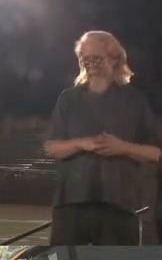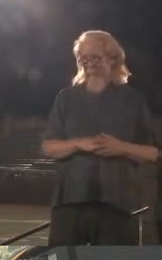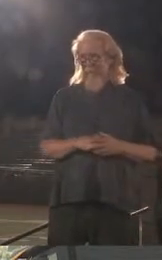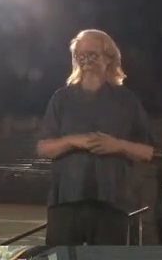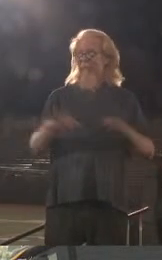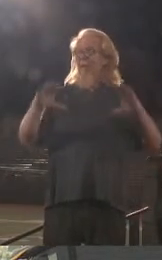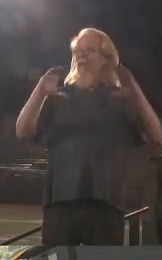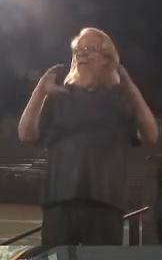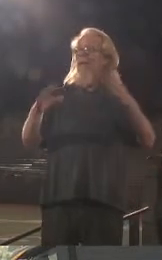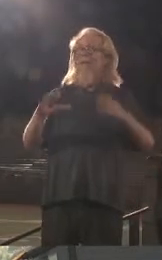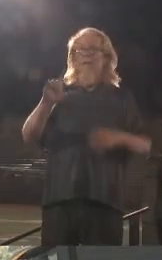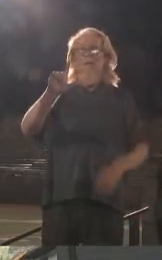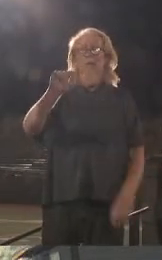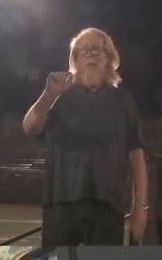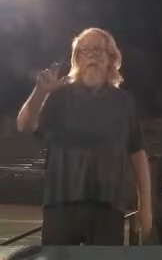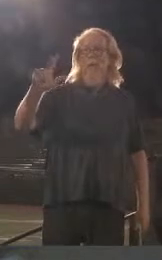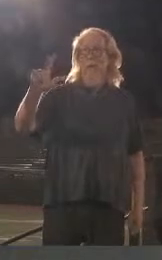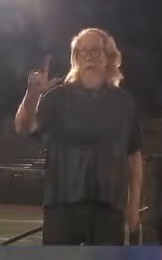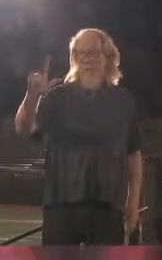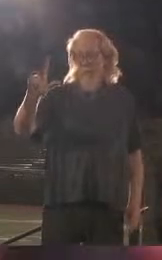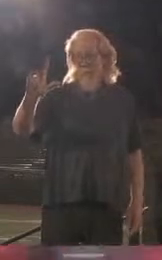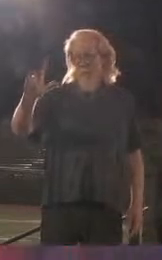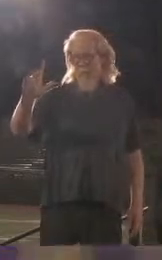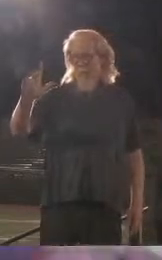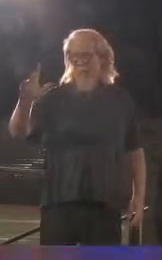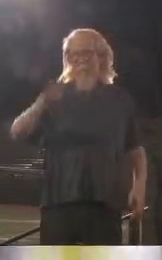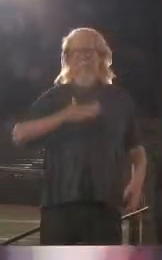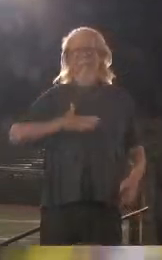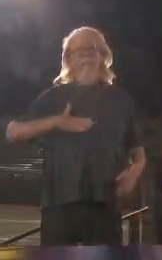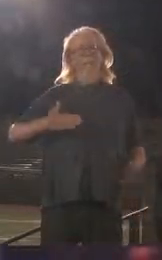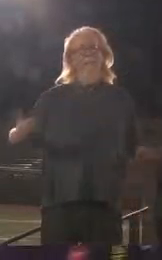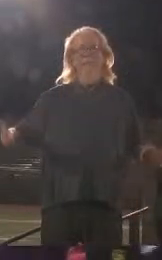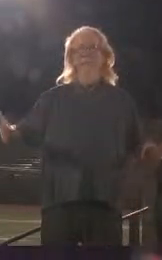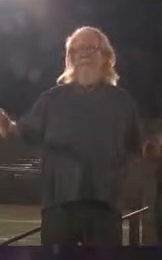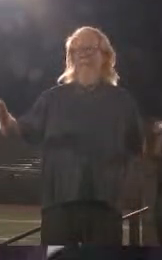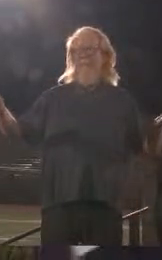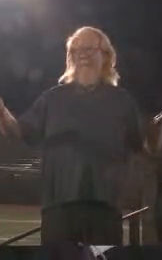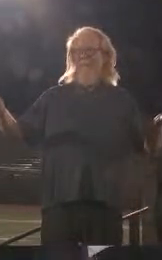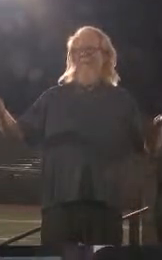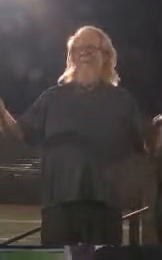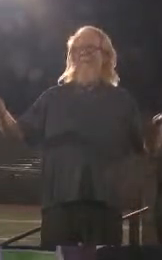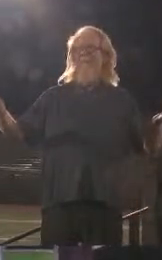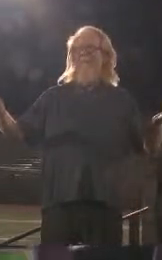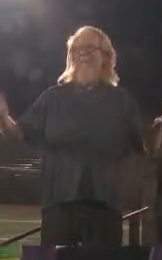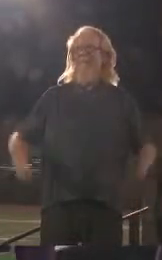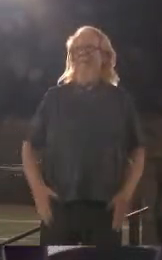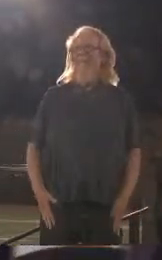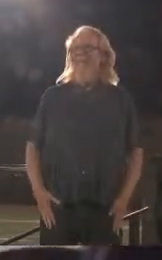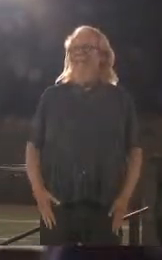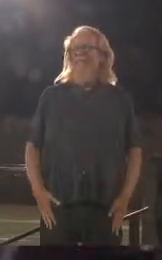the class of 2023 please stand?